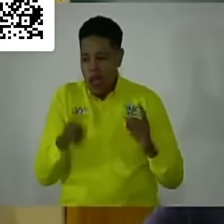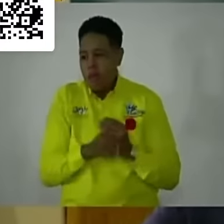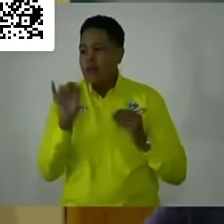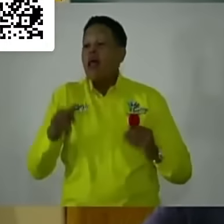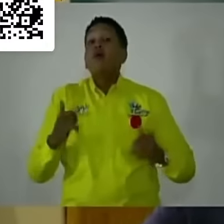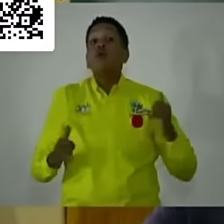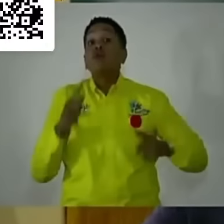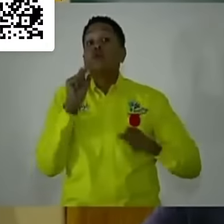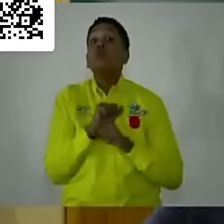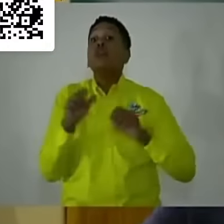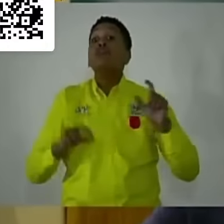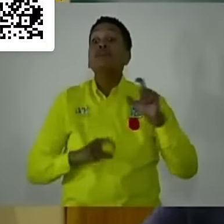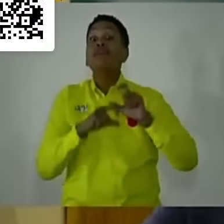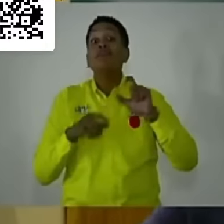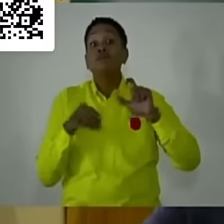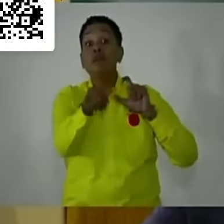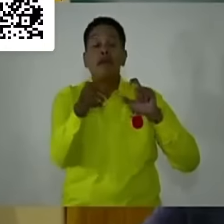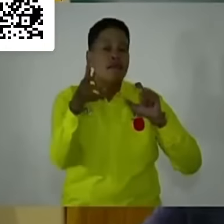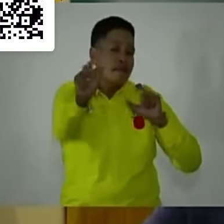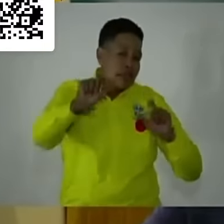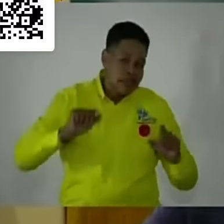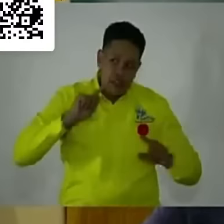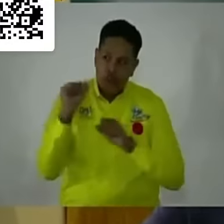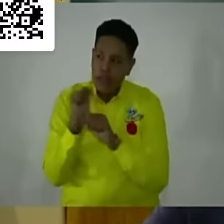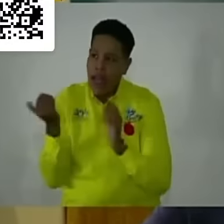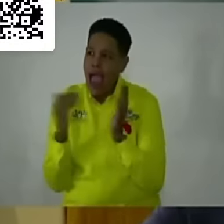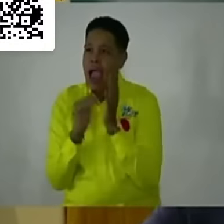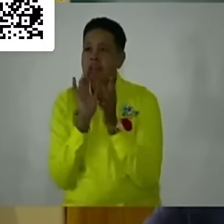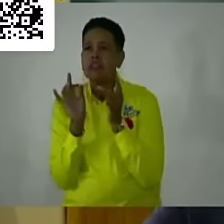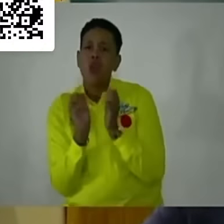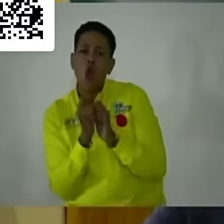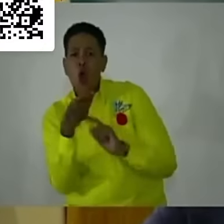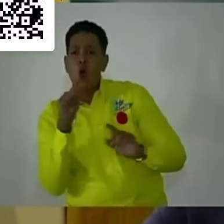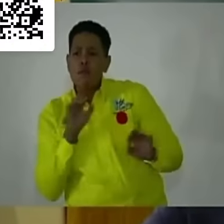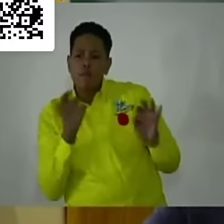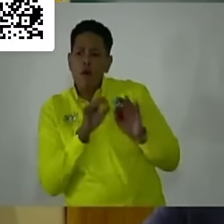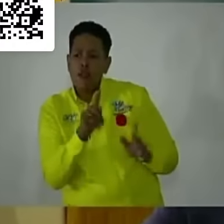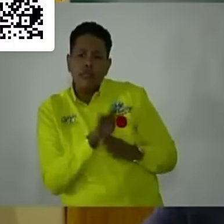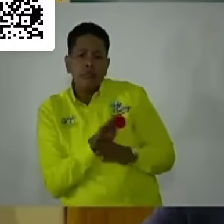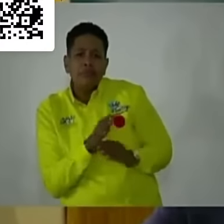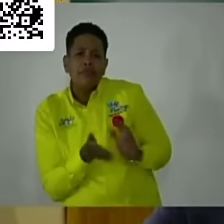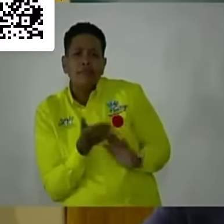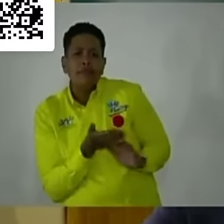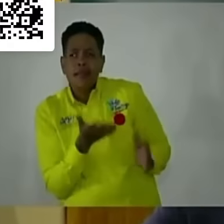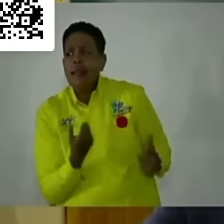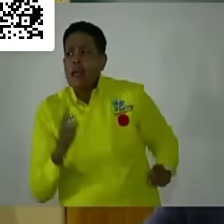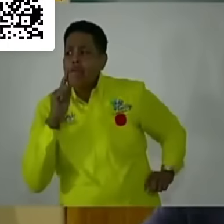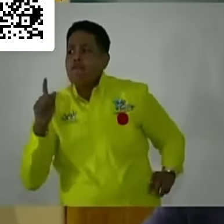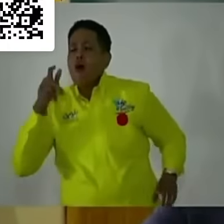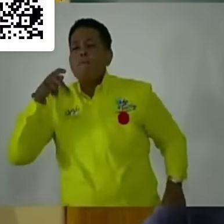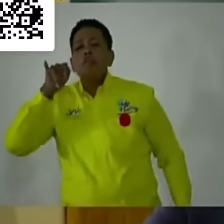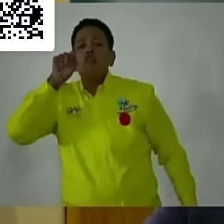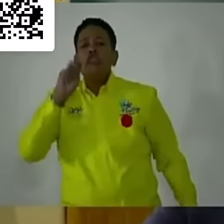was subsequently paid, it again speaks to how important that business is for